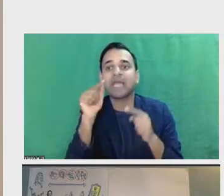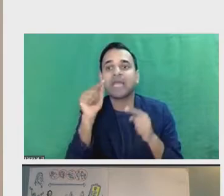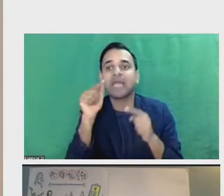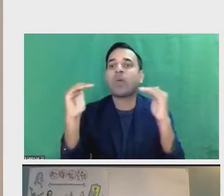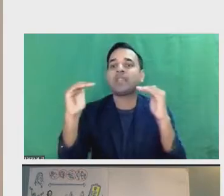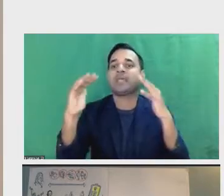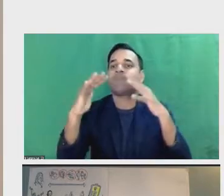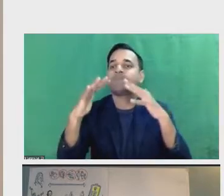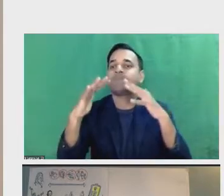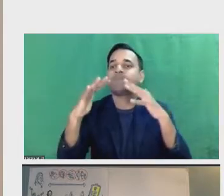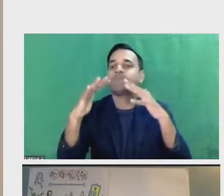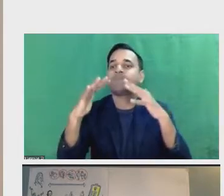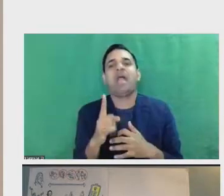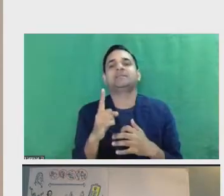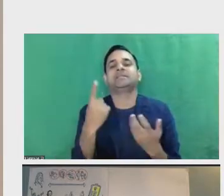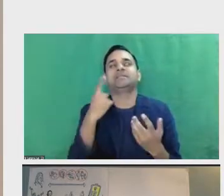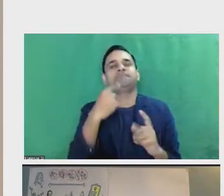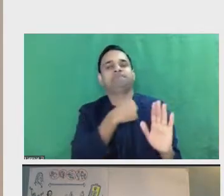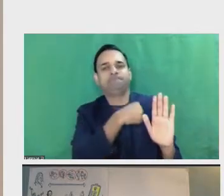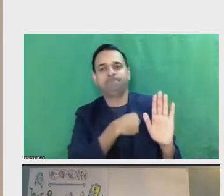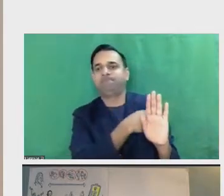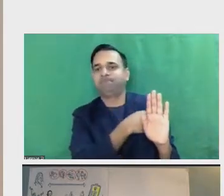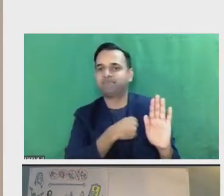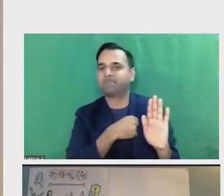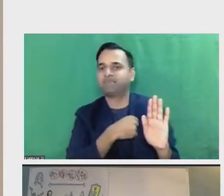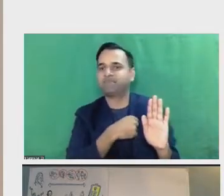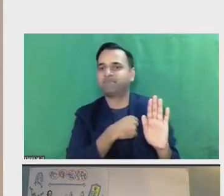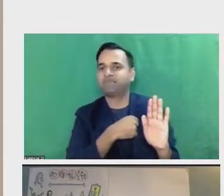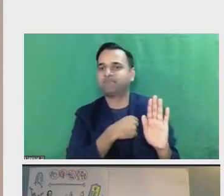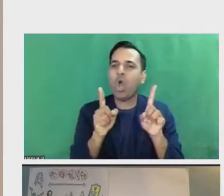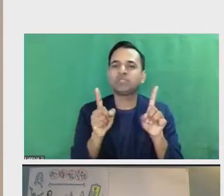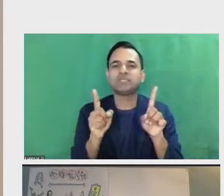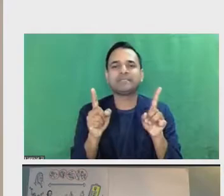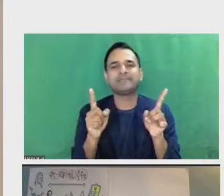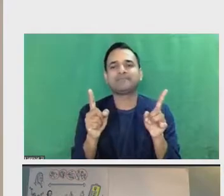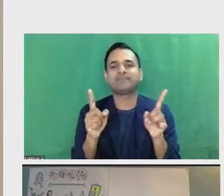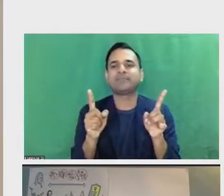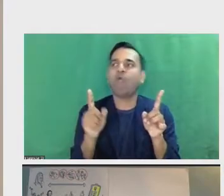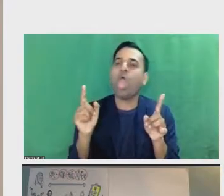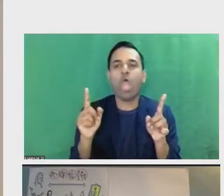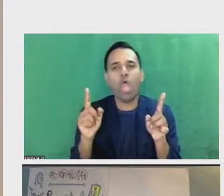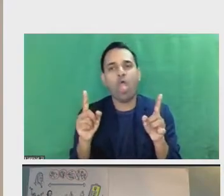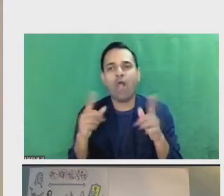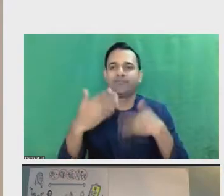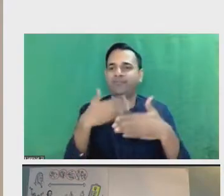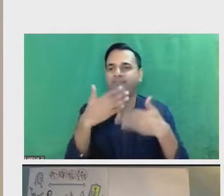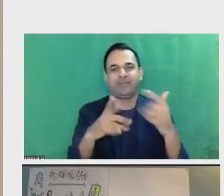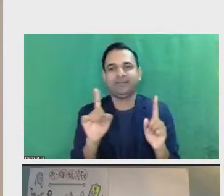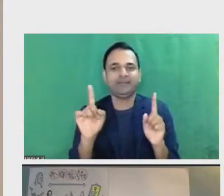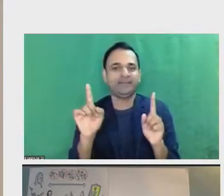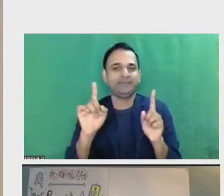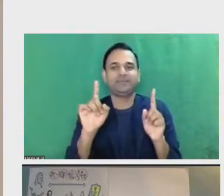local level, at the regional level, at the international level, that's what's really needed. So I think for